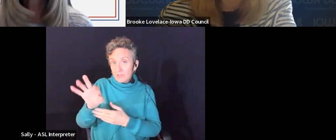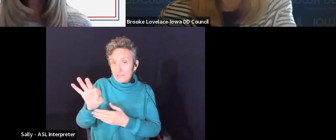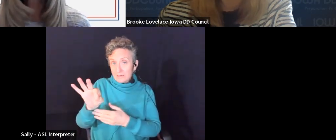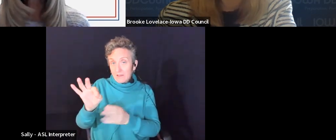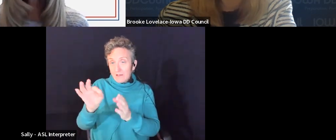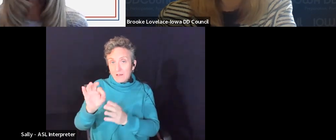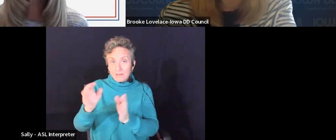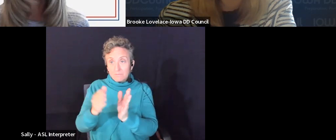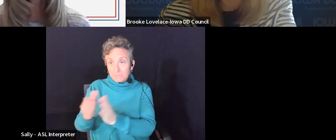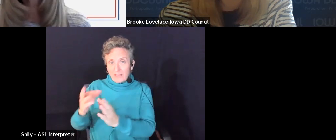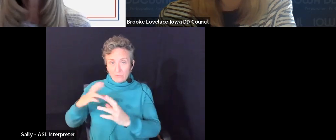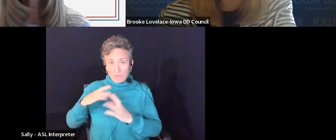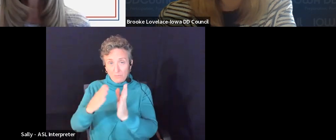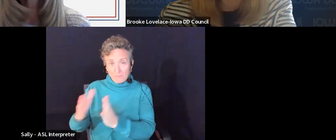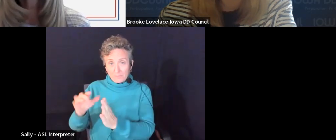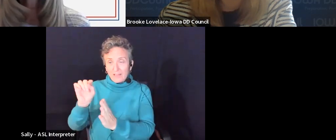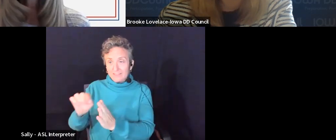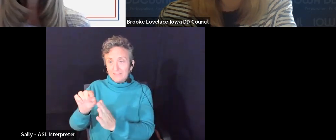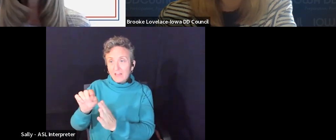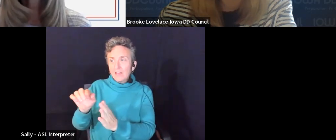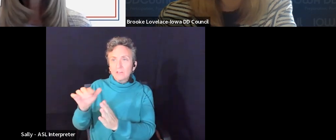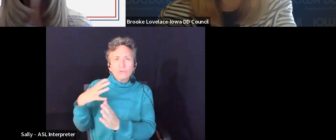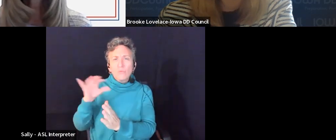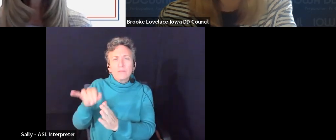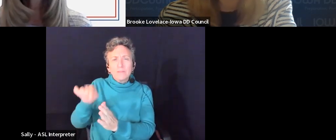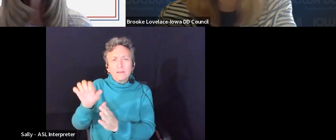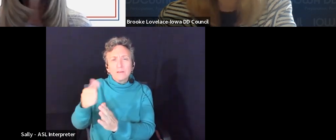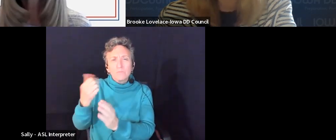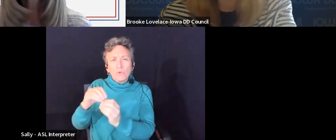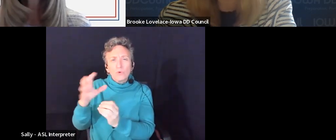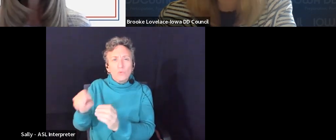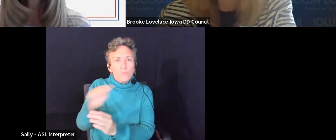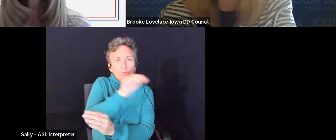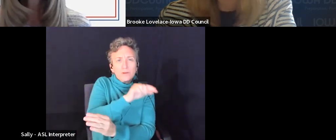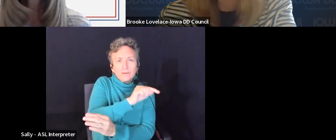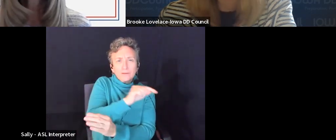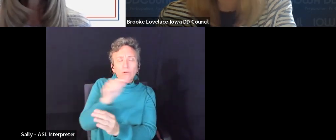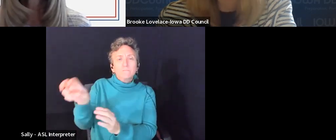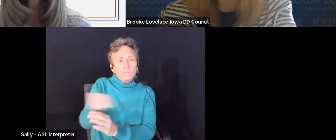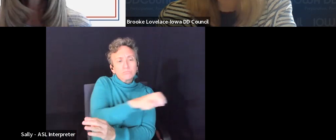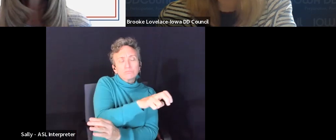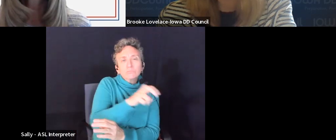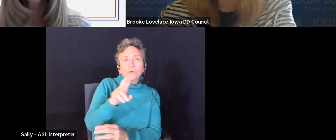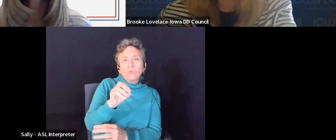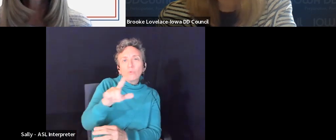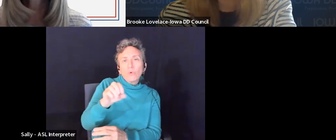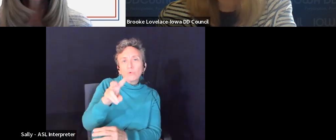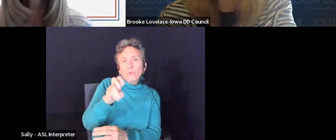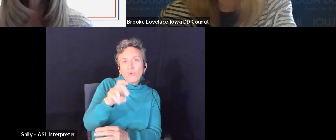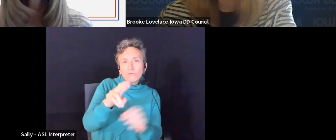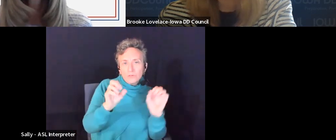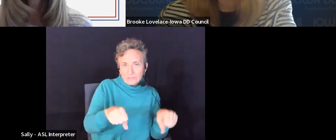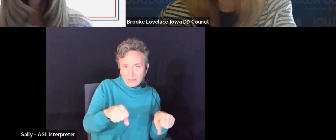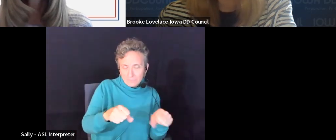penalty. That's a really exciting thing for those families that maybe you started saving in a college savings plan, in a